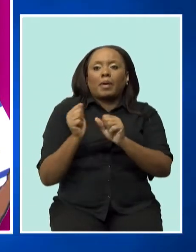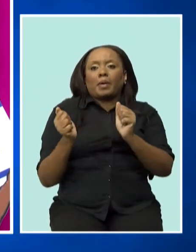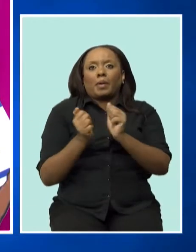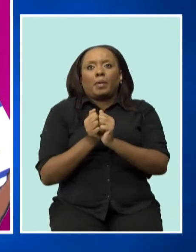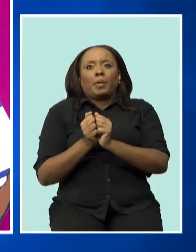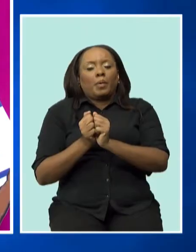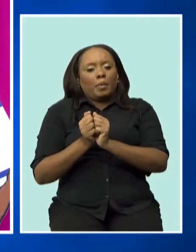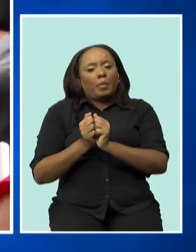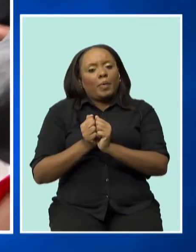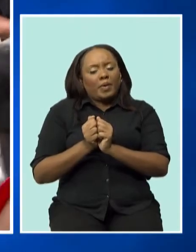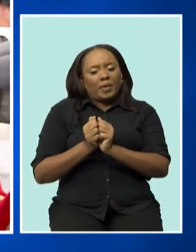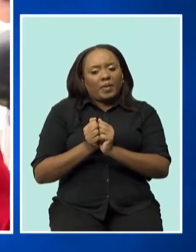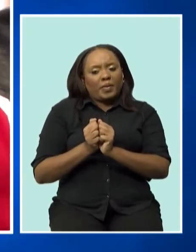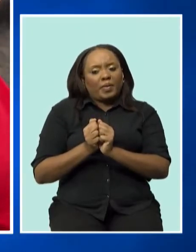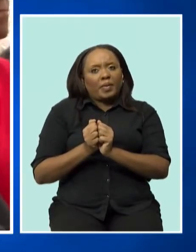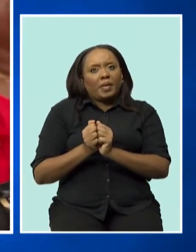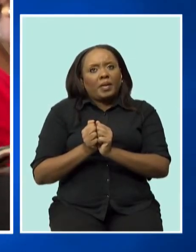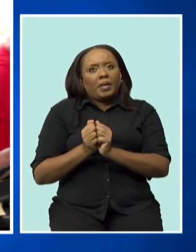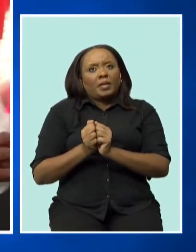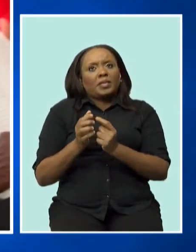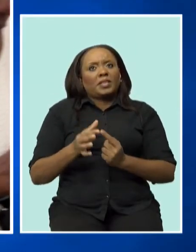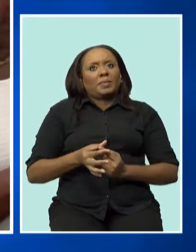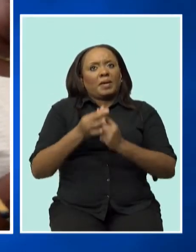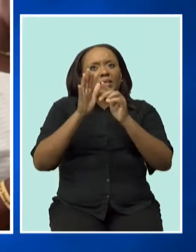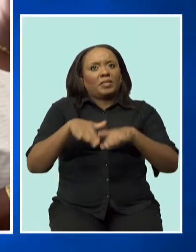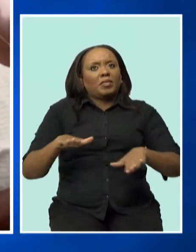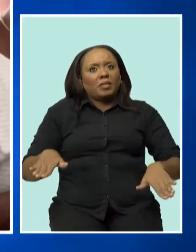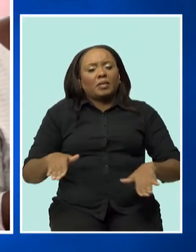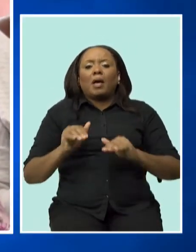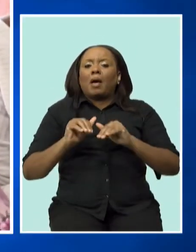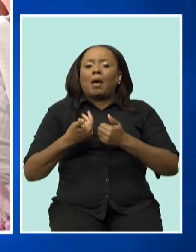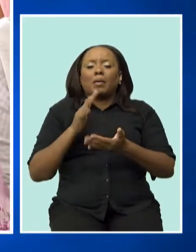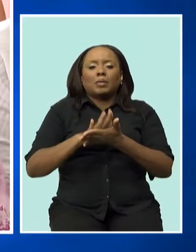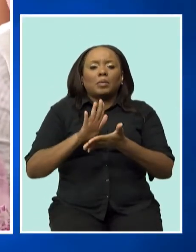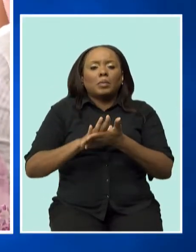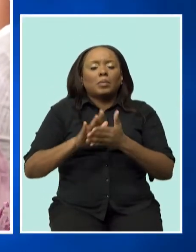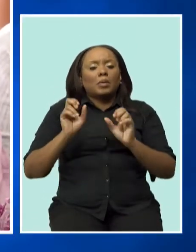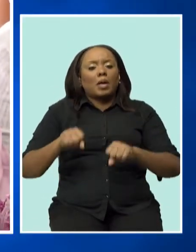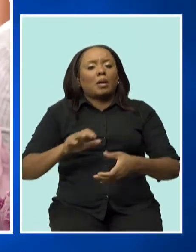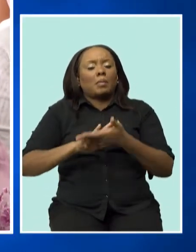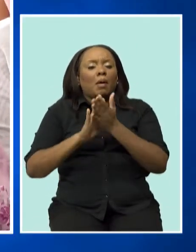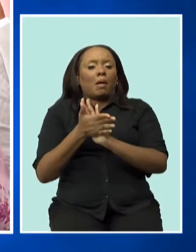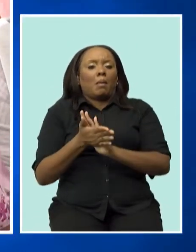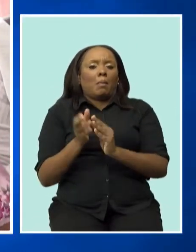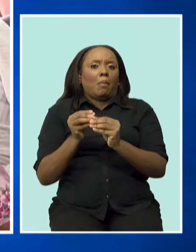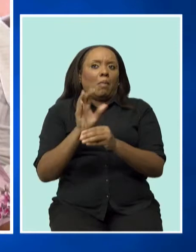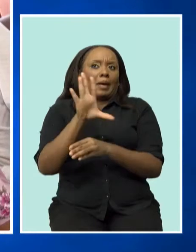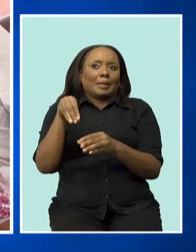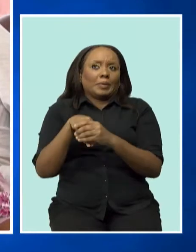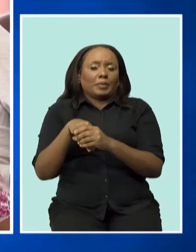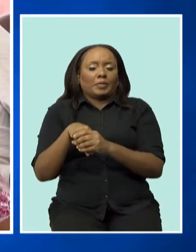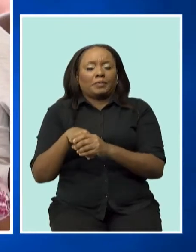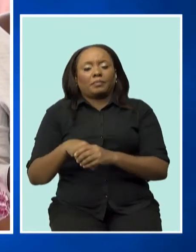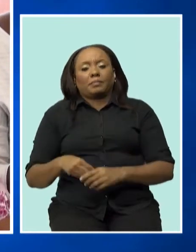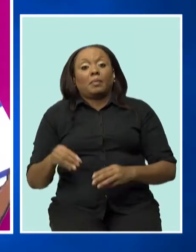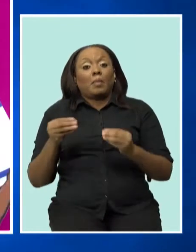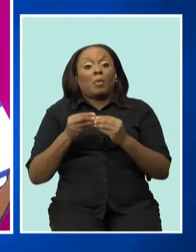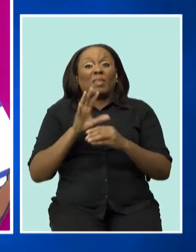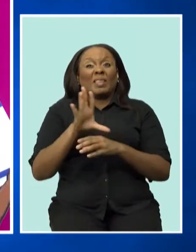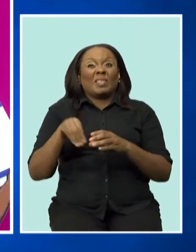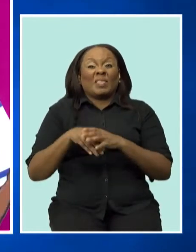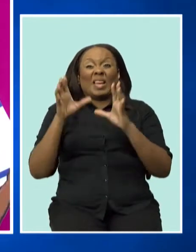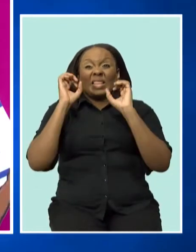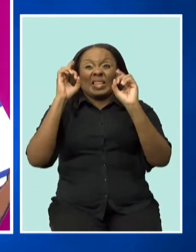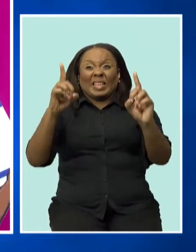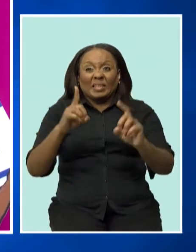own initiative, which will demonstrate how their school can be an inclusive educational institution. The ambassadors